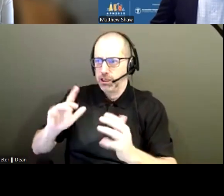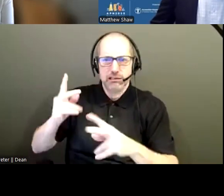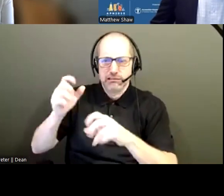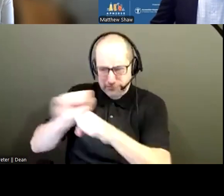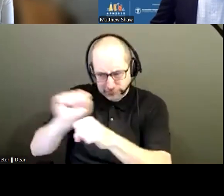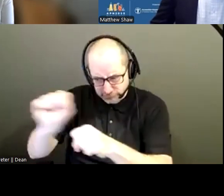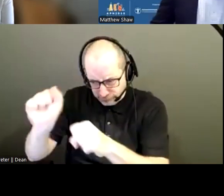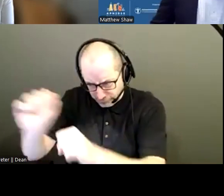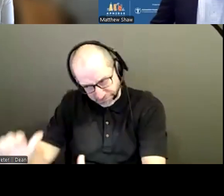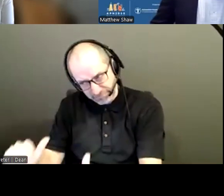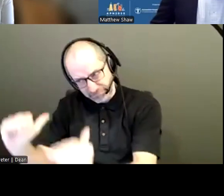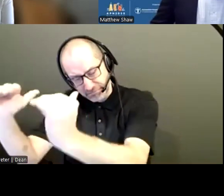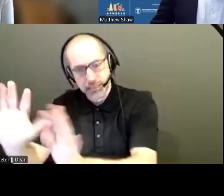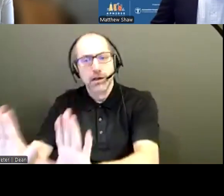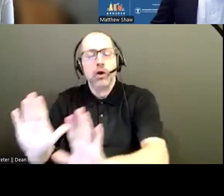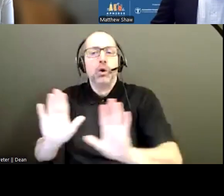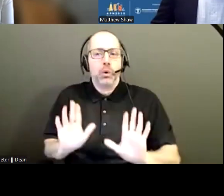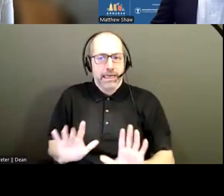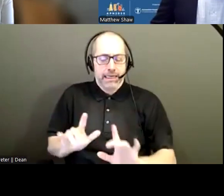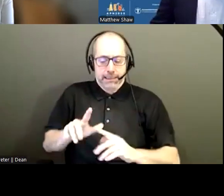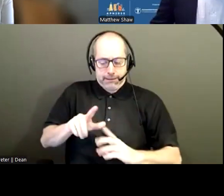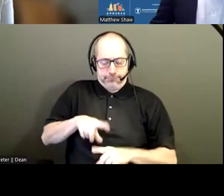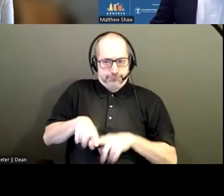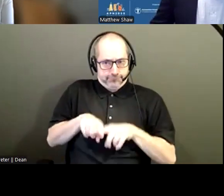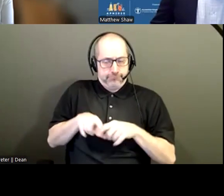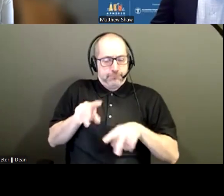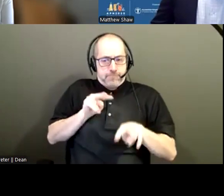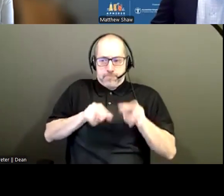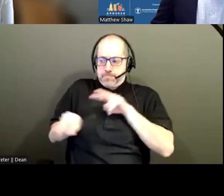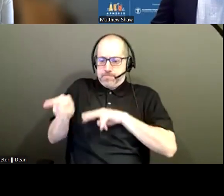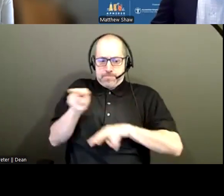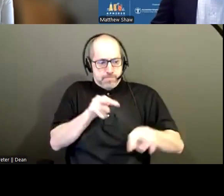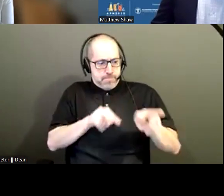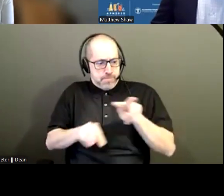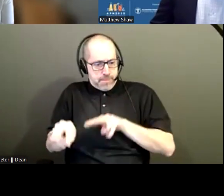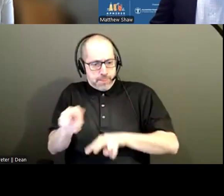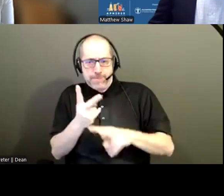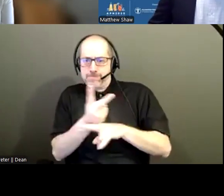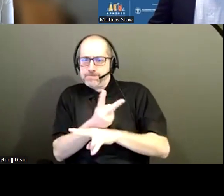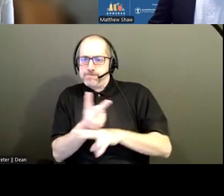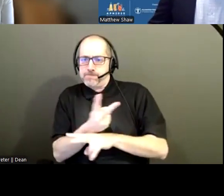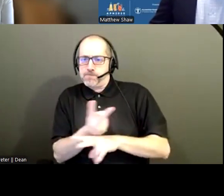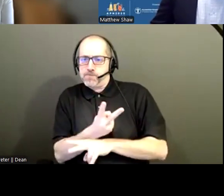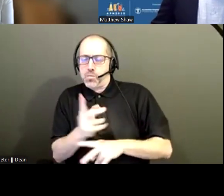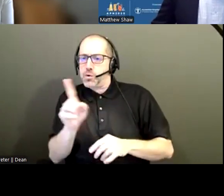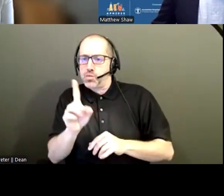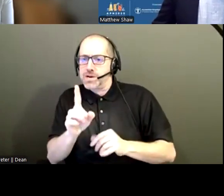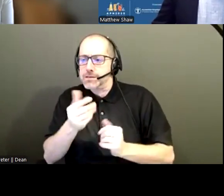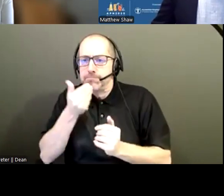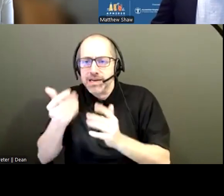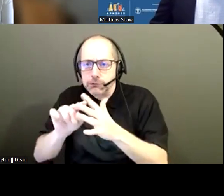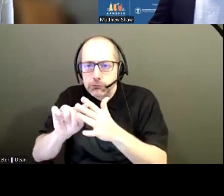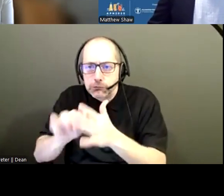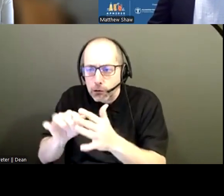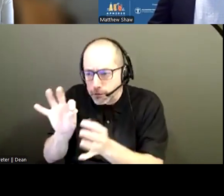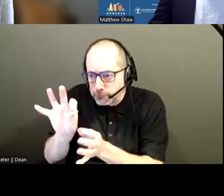really understand what more granular and tactical metrics are going to be the most meaningful for people. And to Mandy, to your point, you